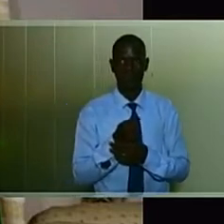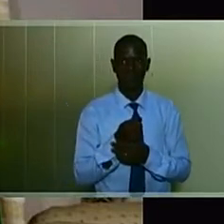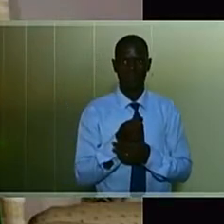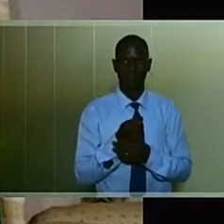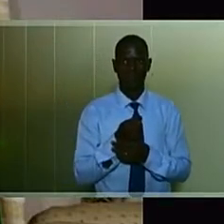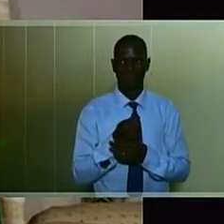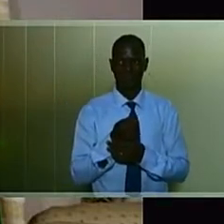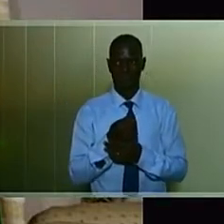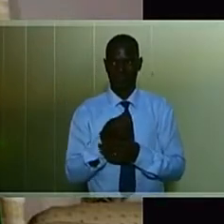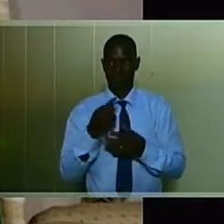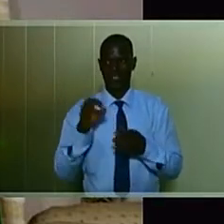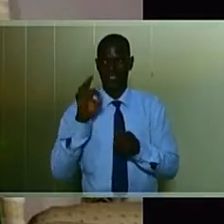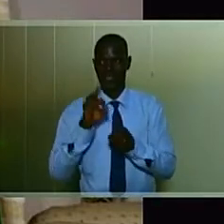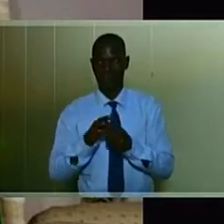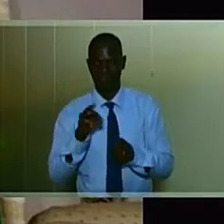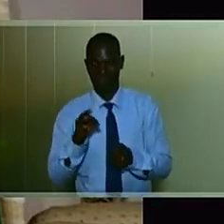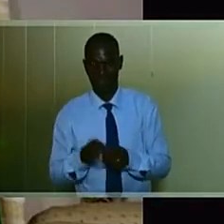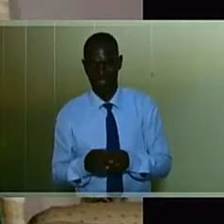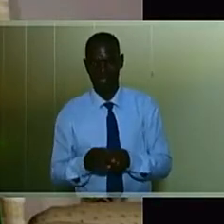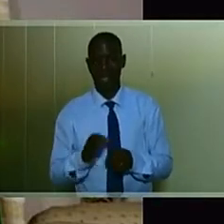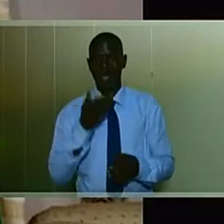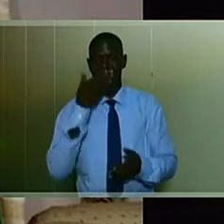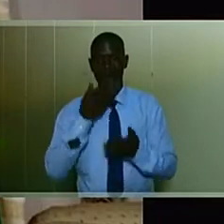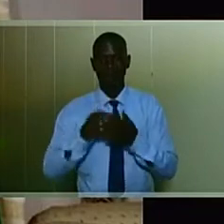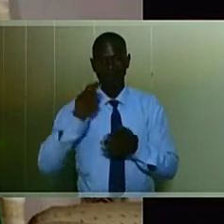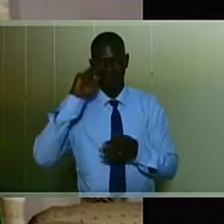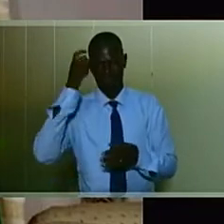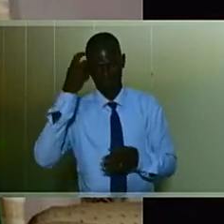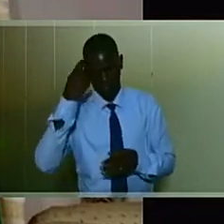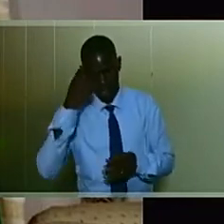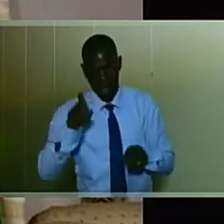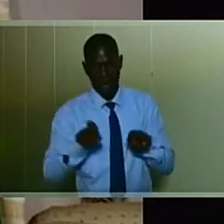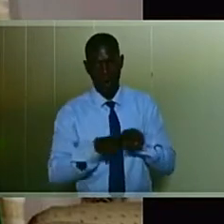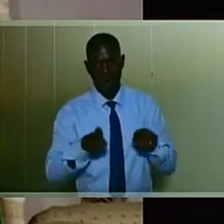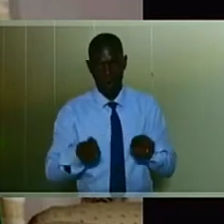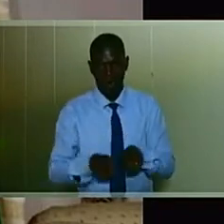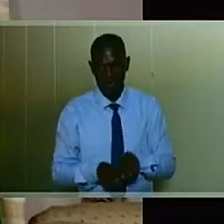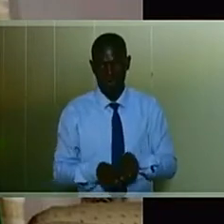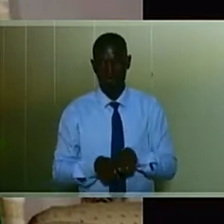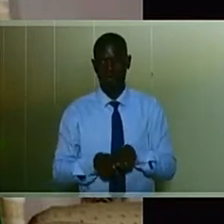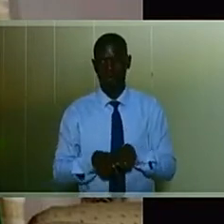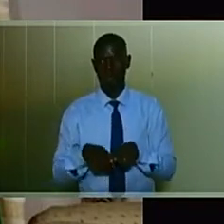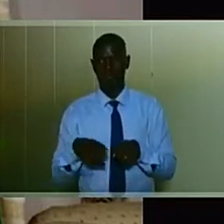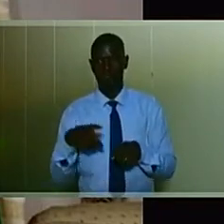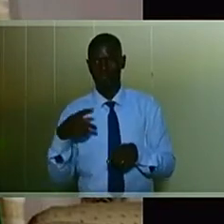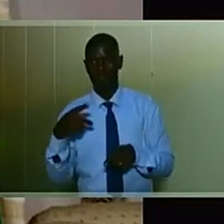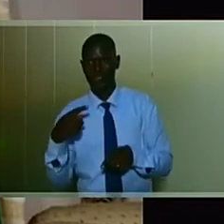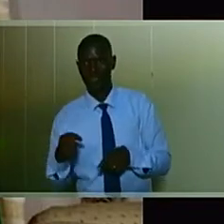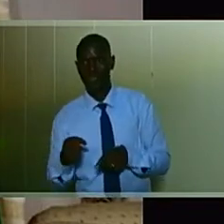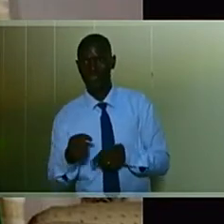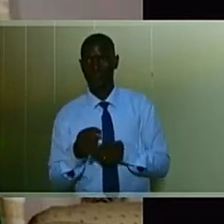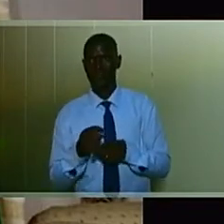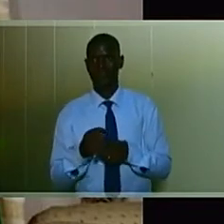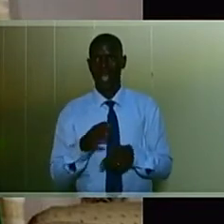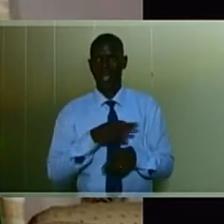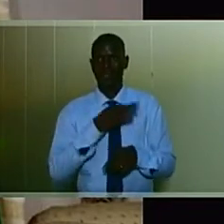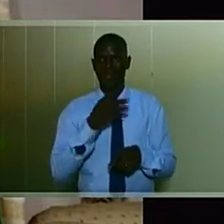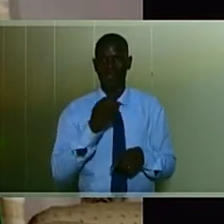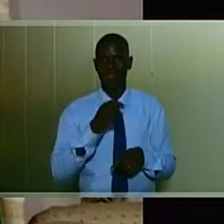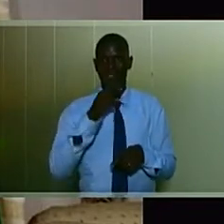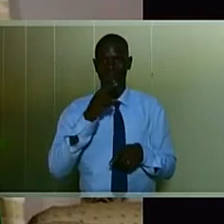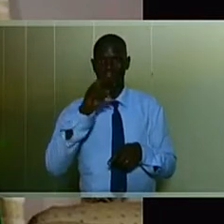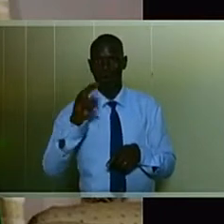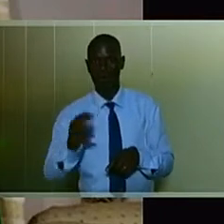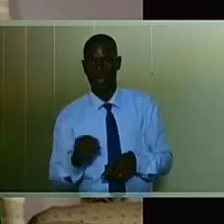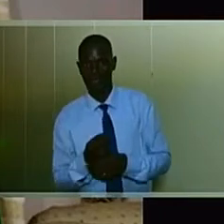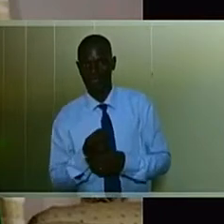Democracy, Elections, and Good Governance, and also the ultimate Article 21 of the UN Declaration on